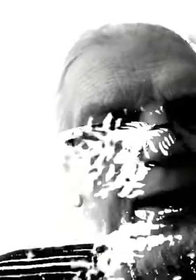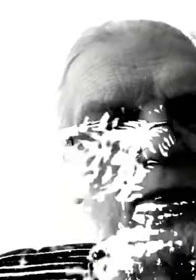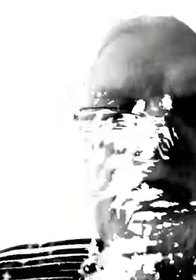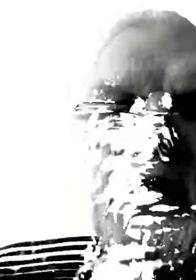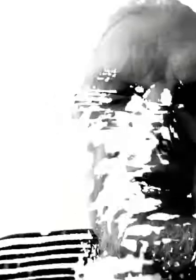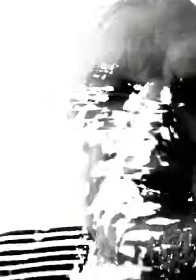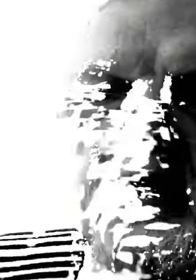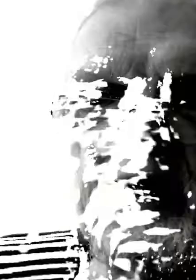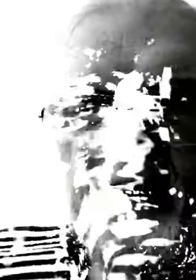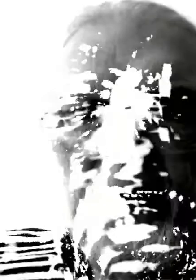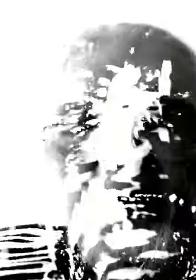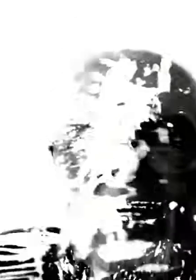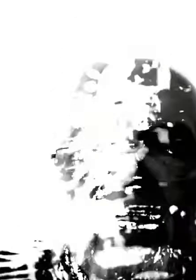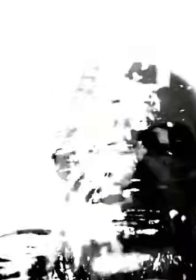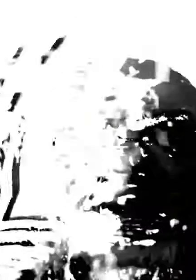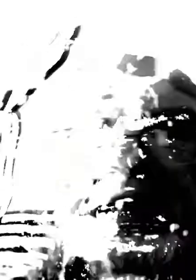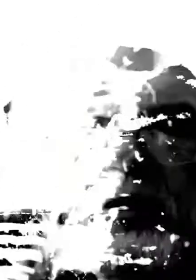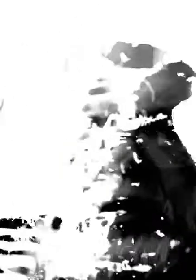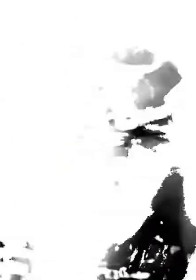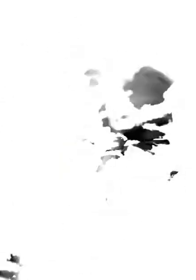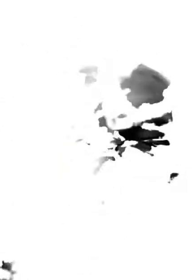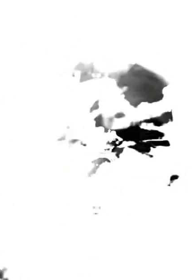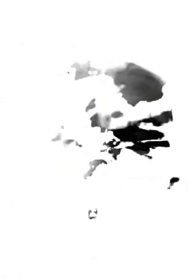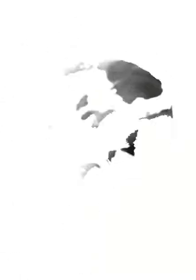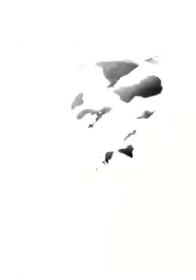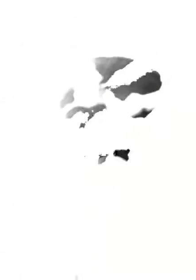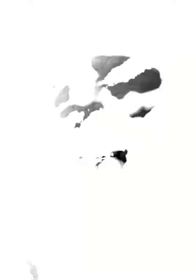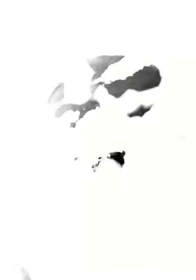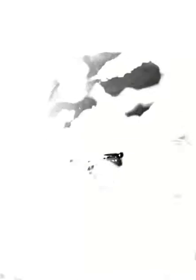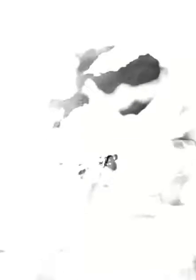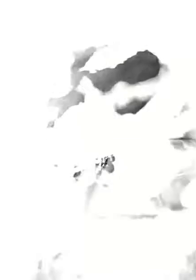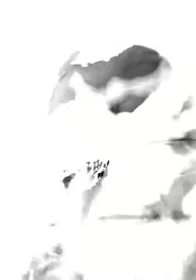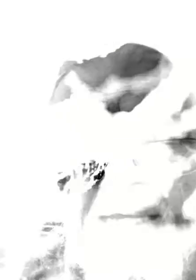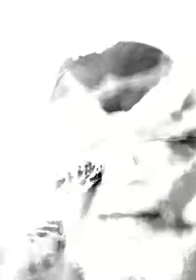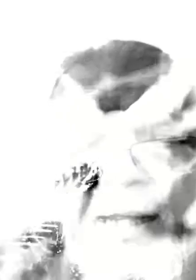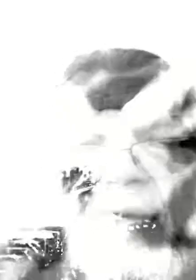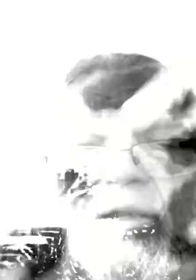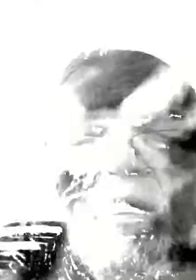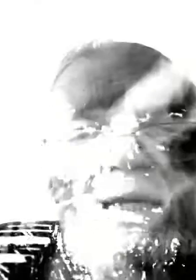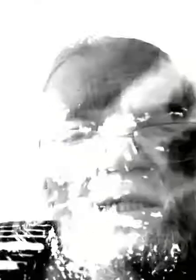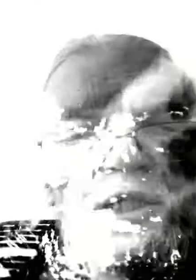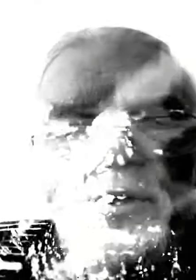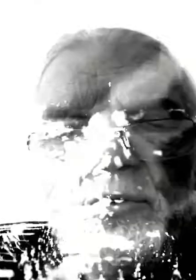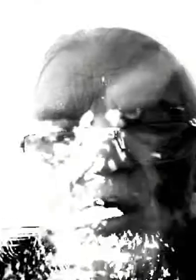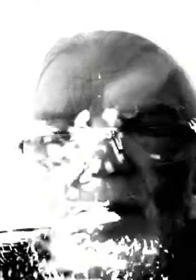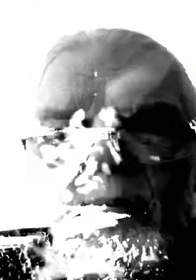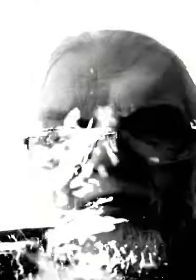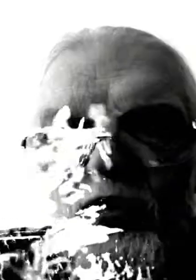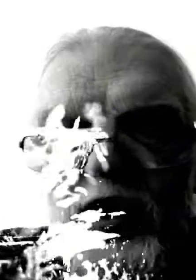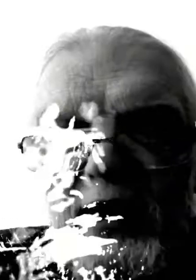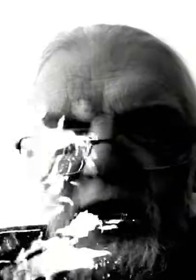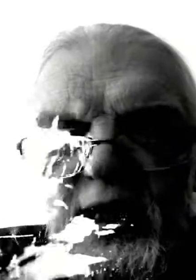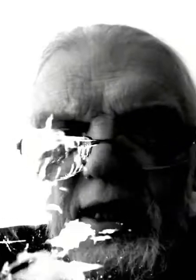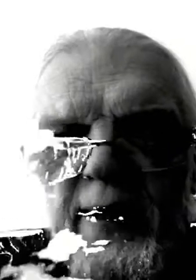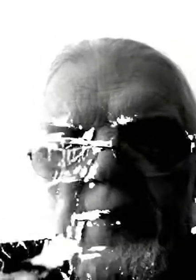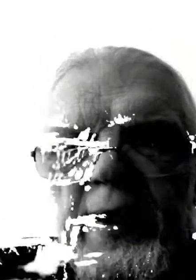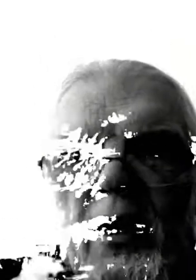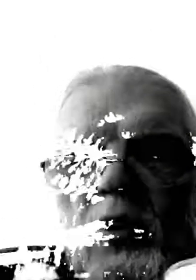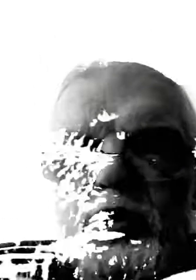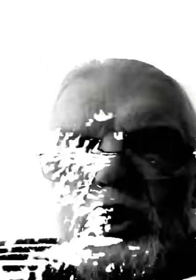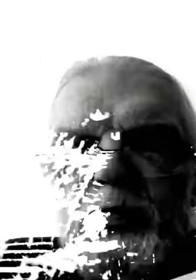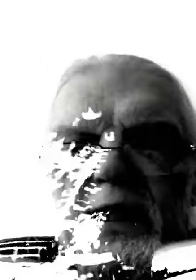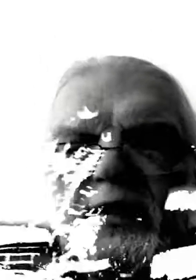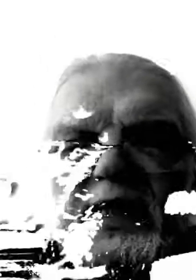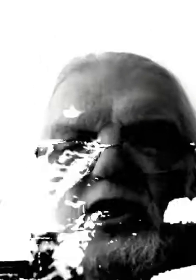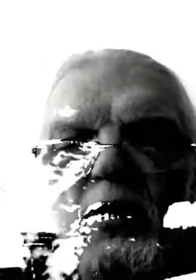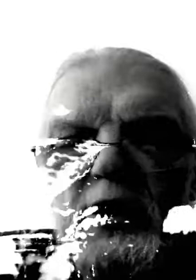now, together. In our own time, but together, like it's a new rhyme forever. We'll